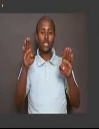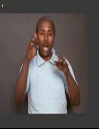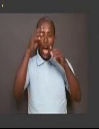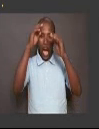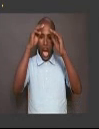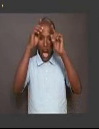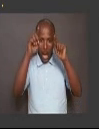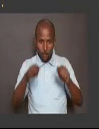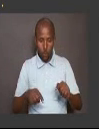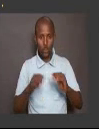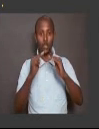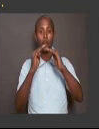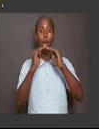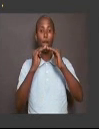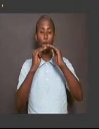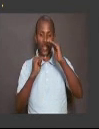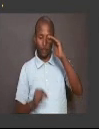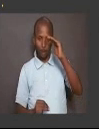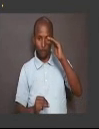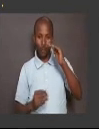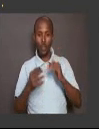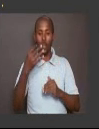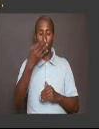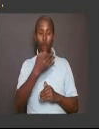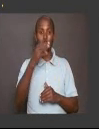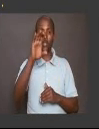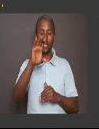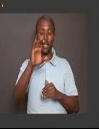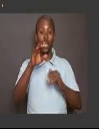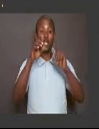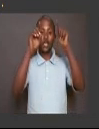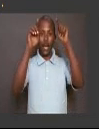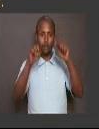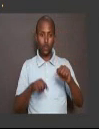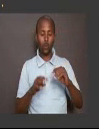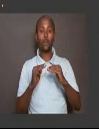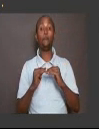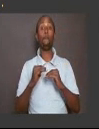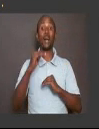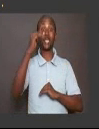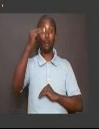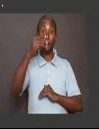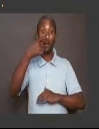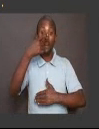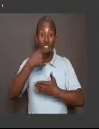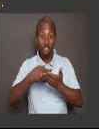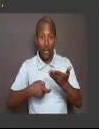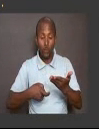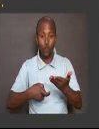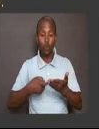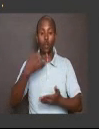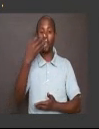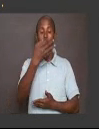minimum and f of c is the absolute maximum value of